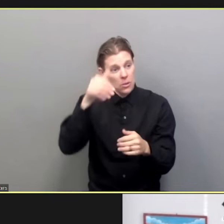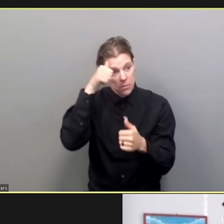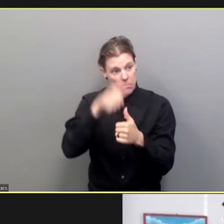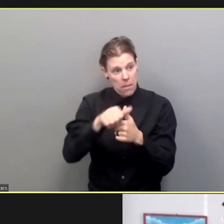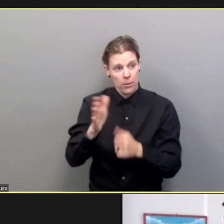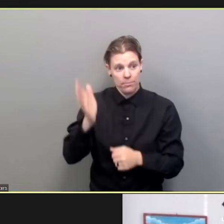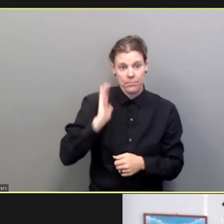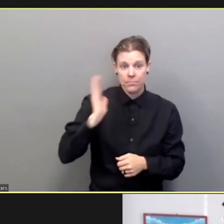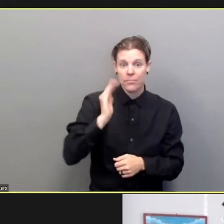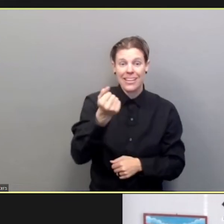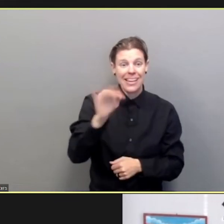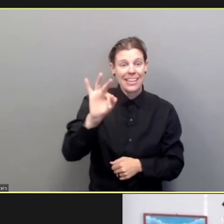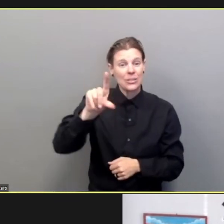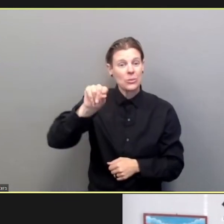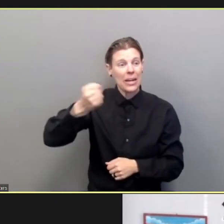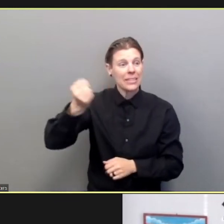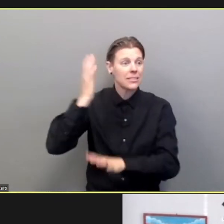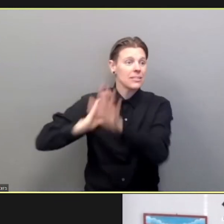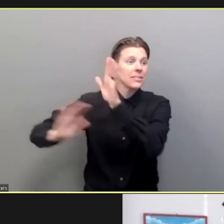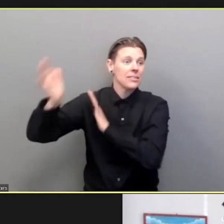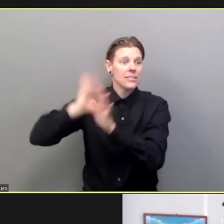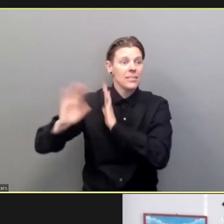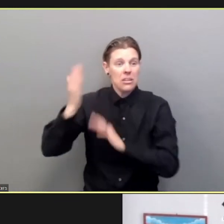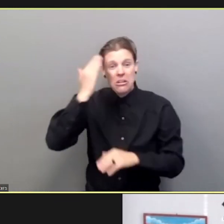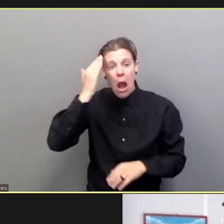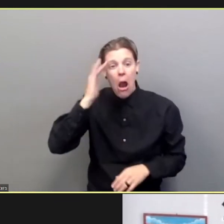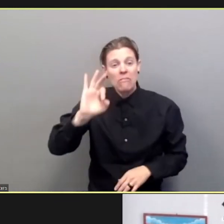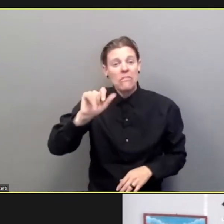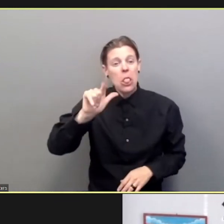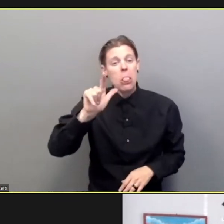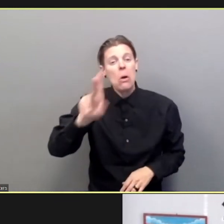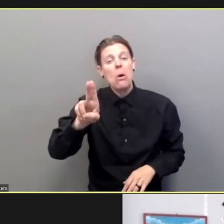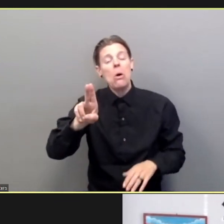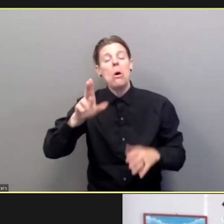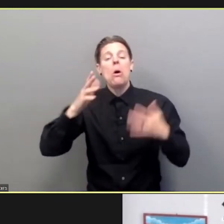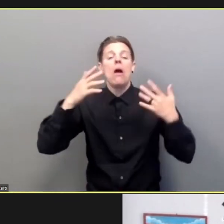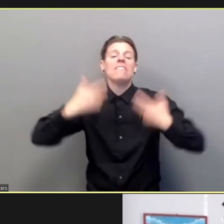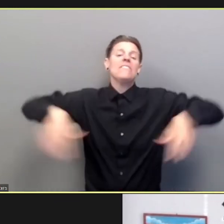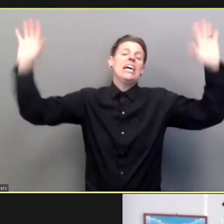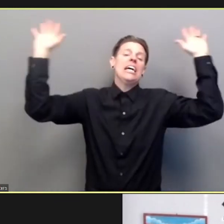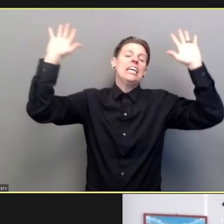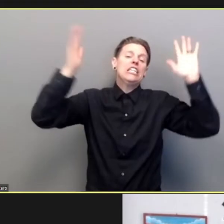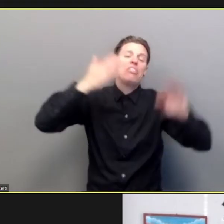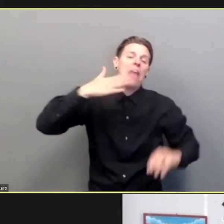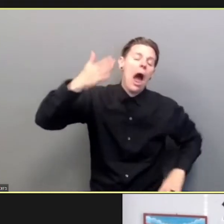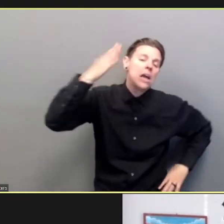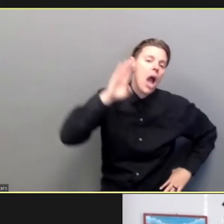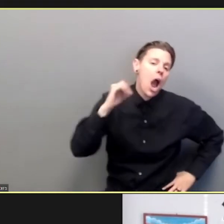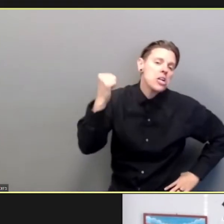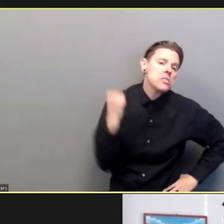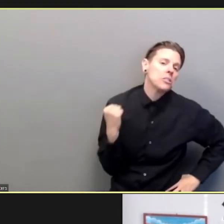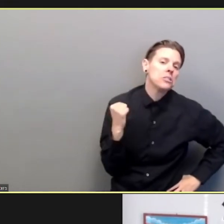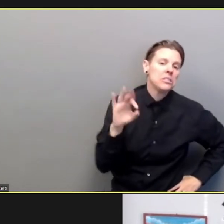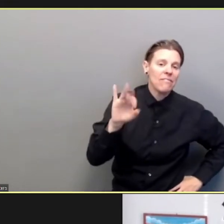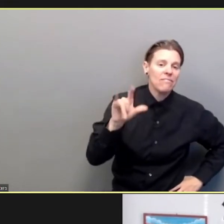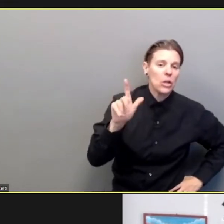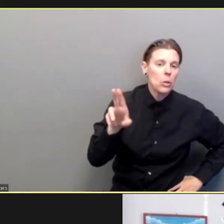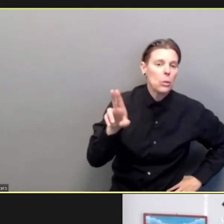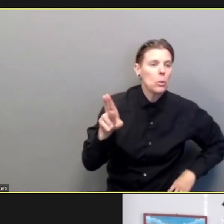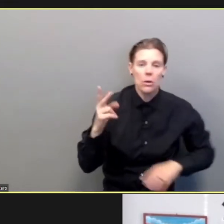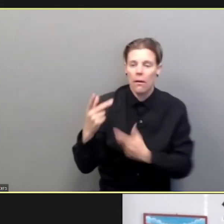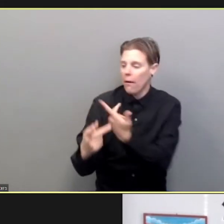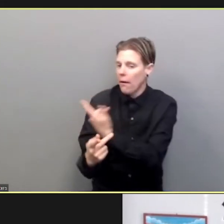know, influenza's over, and we're still getting, you know, yearly vaccines now. So I'm hoping that you